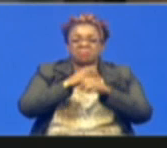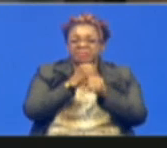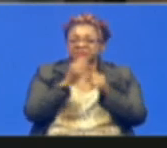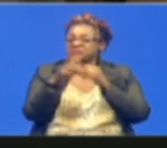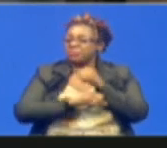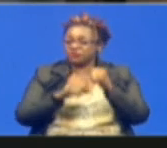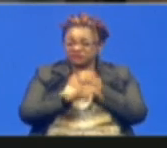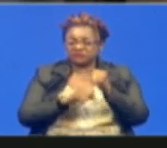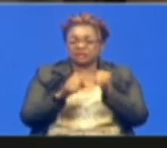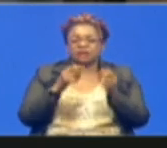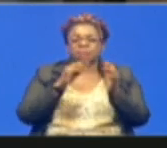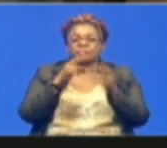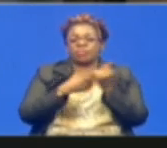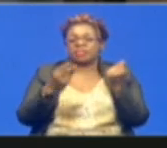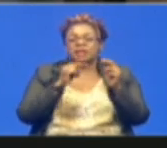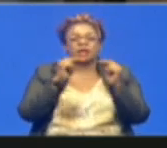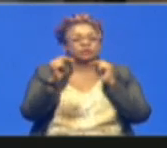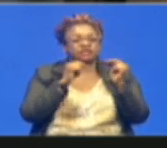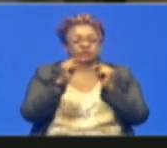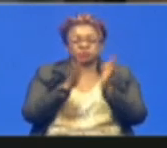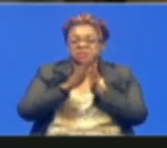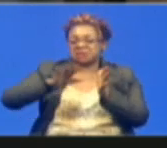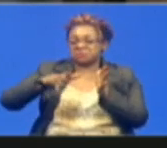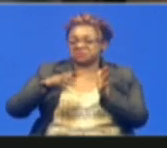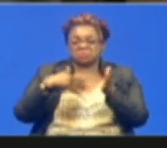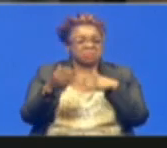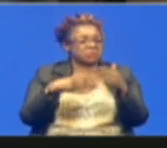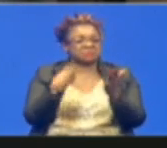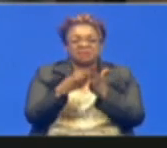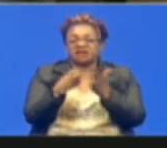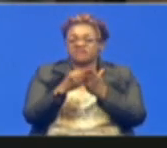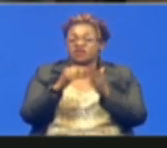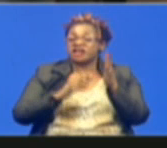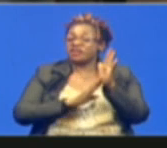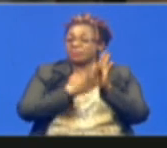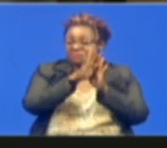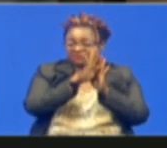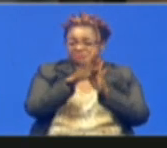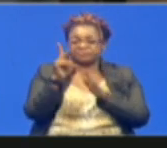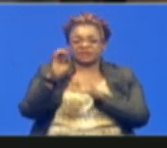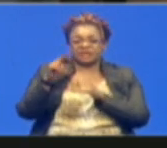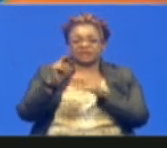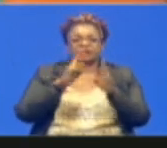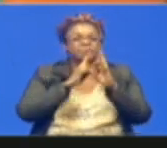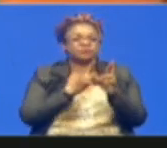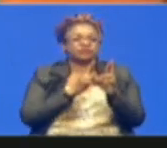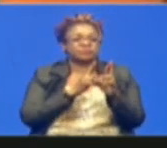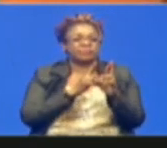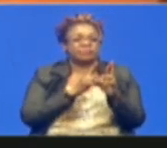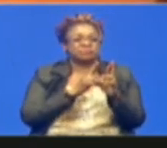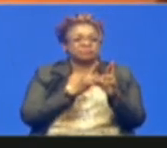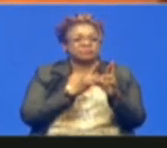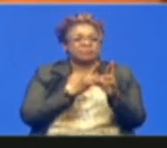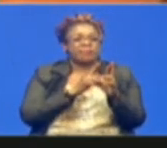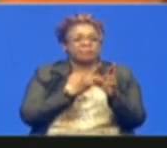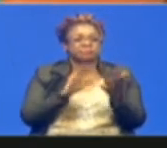negotiations and leave counties with no money for development. NTV's political affairs reporter Kennedy Mureithi with details. For about